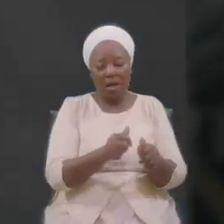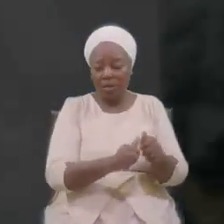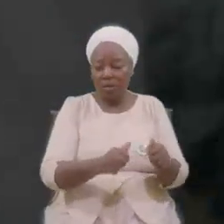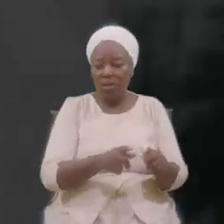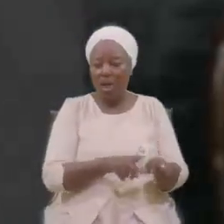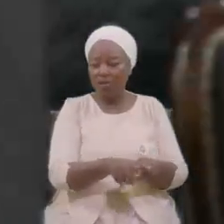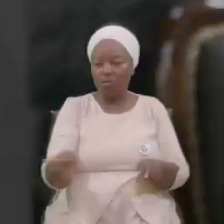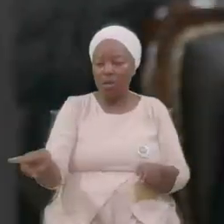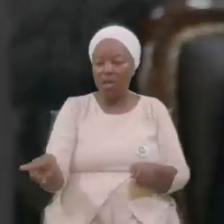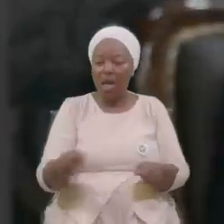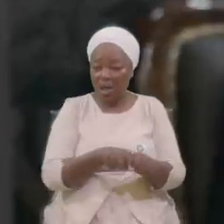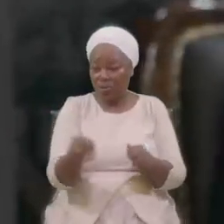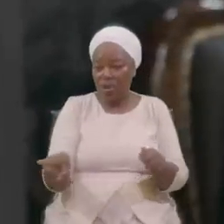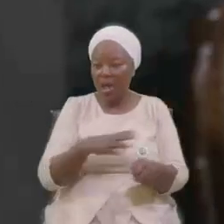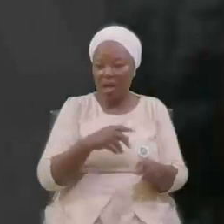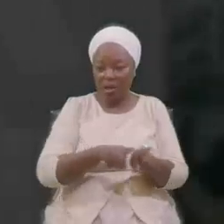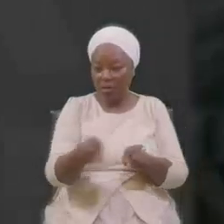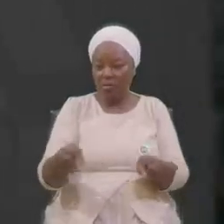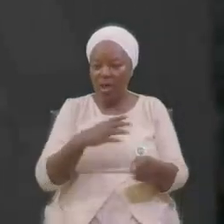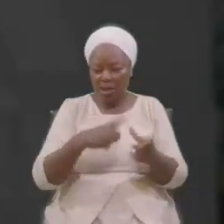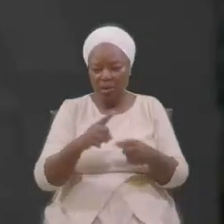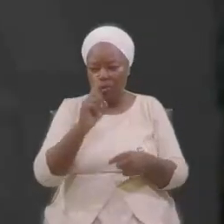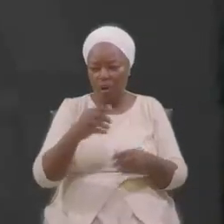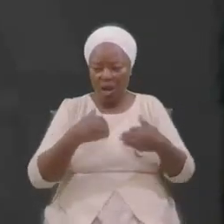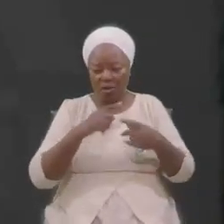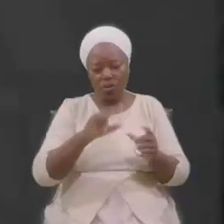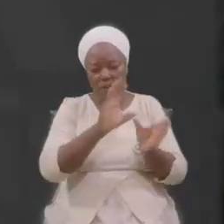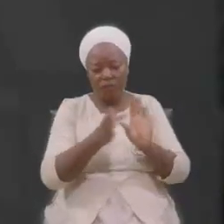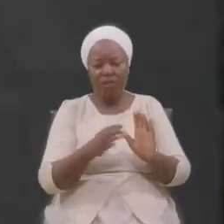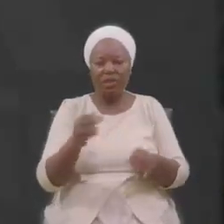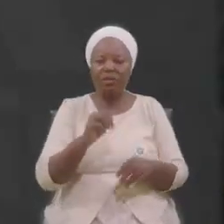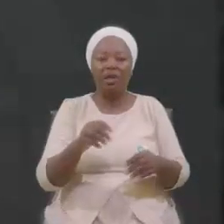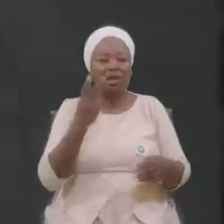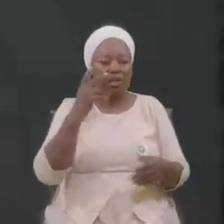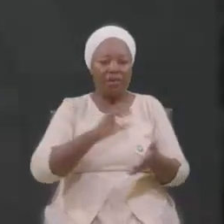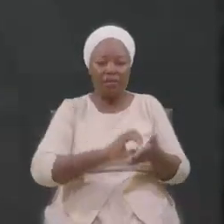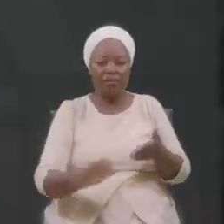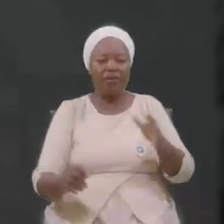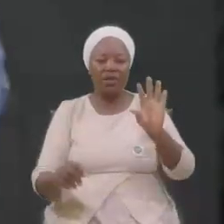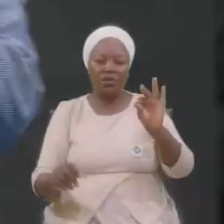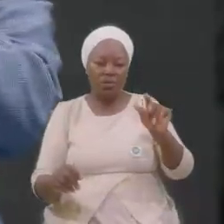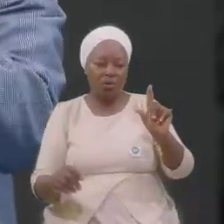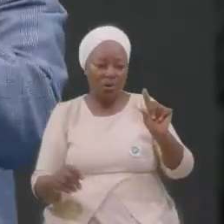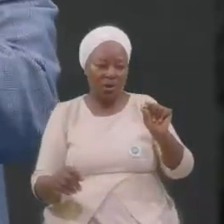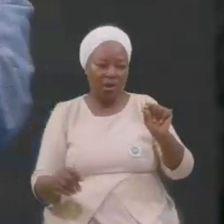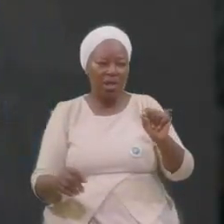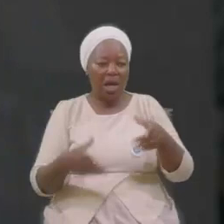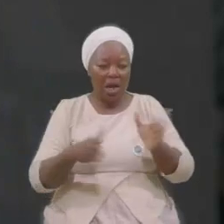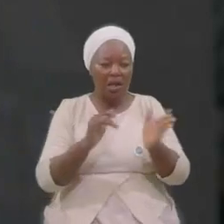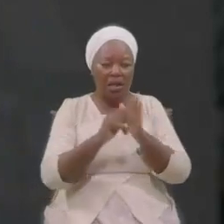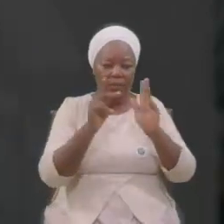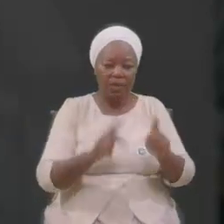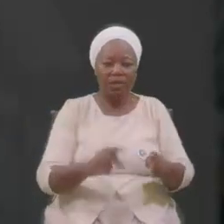one has to convert him. Look at verse 20. Let him know that